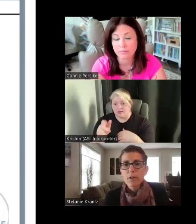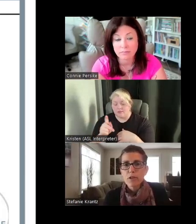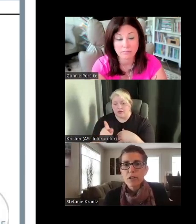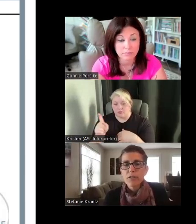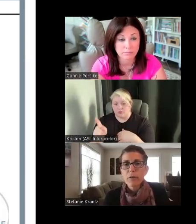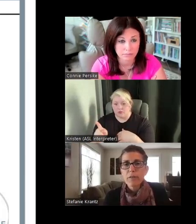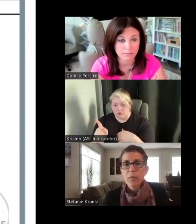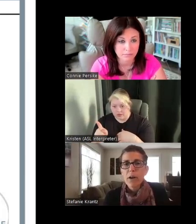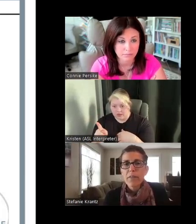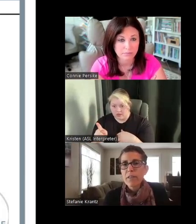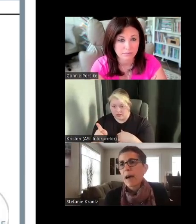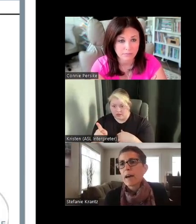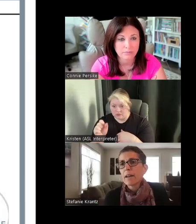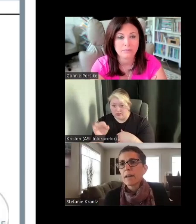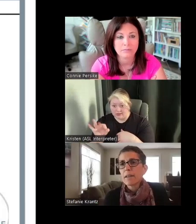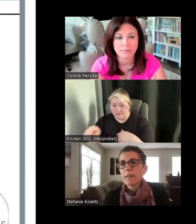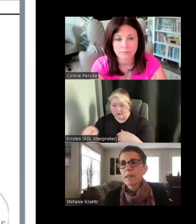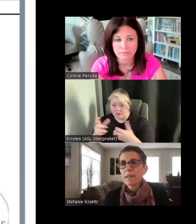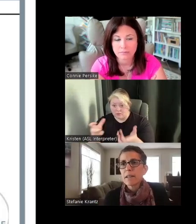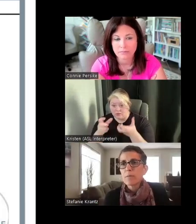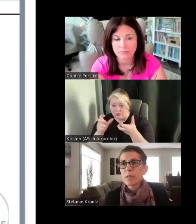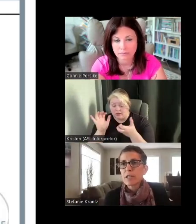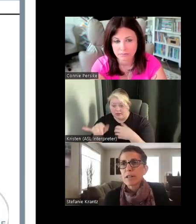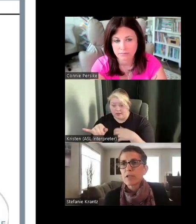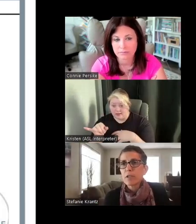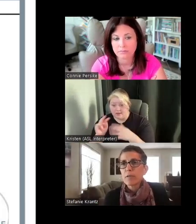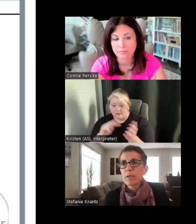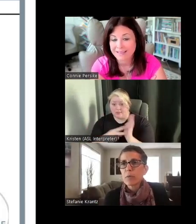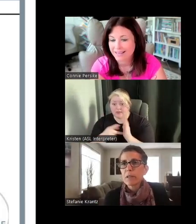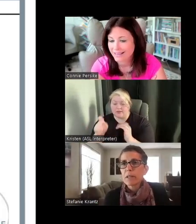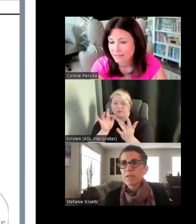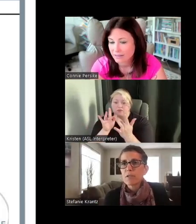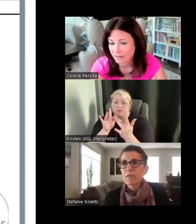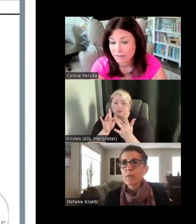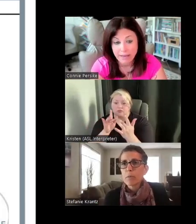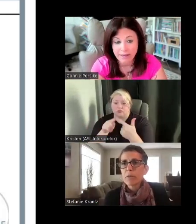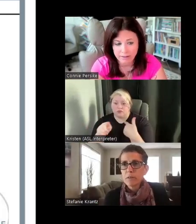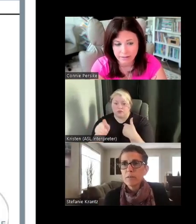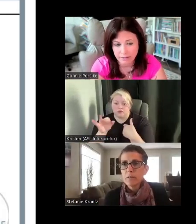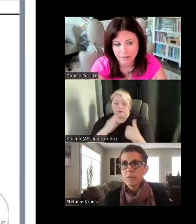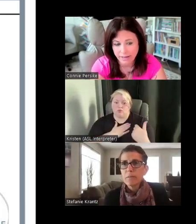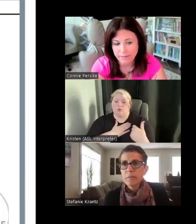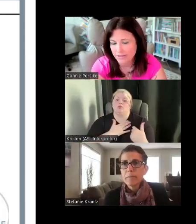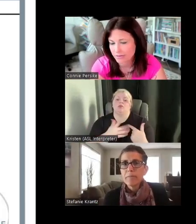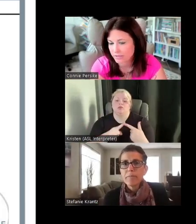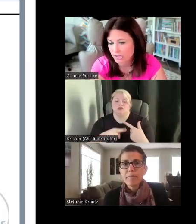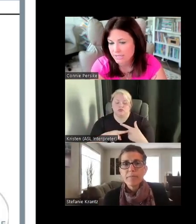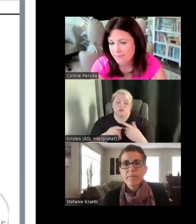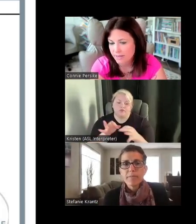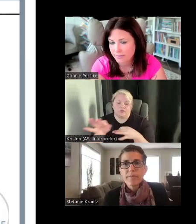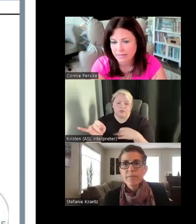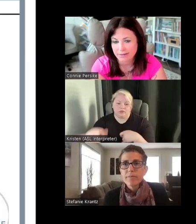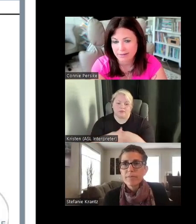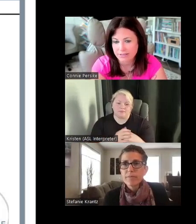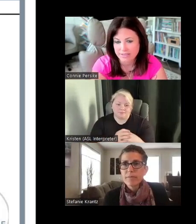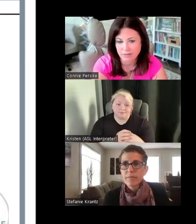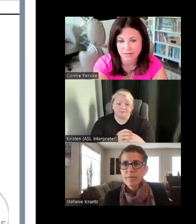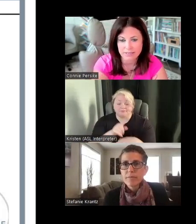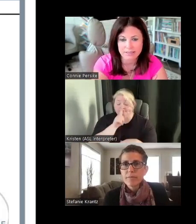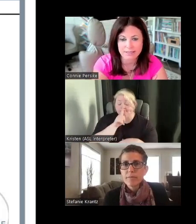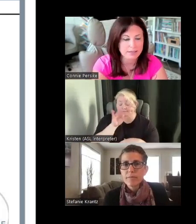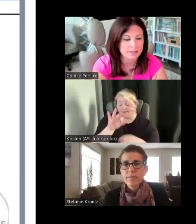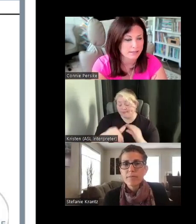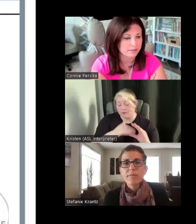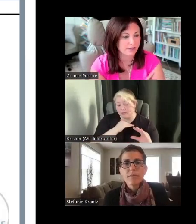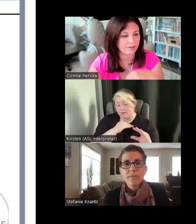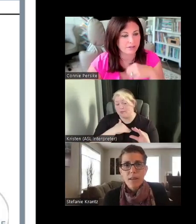PowerPoint version. So if they want that, I think they can reach out to you if you're willing to forward. Absolutely. Just email me and I will send you guys